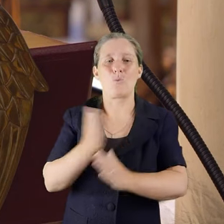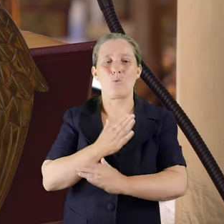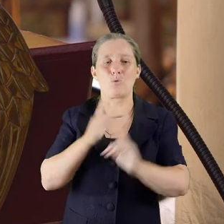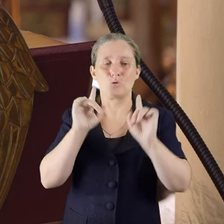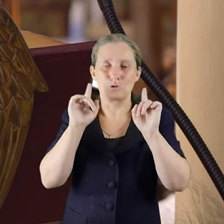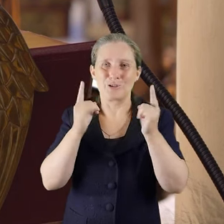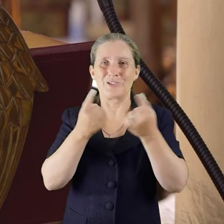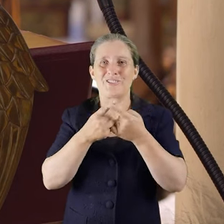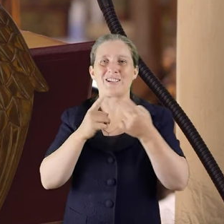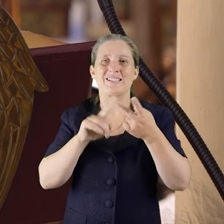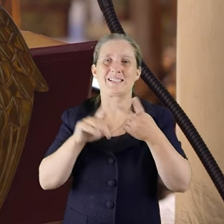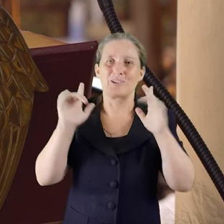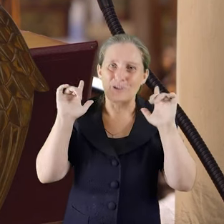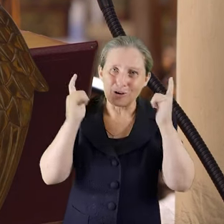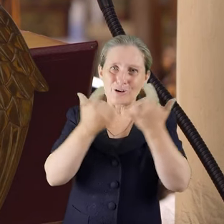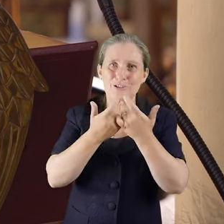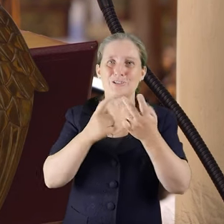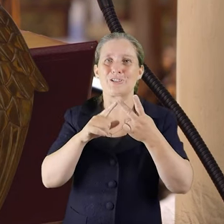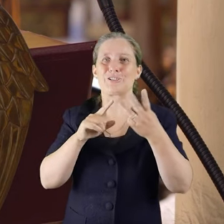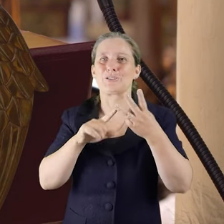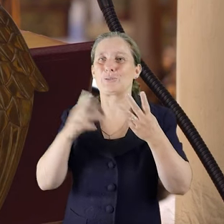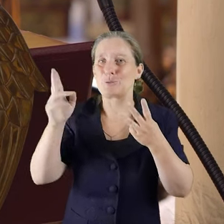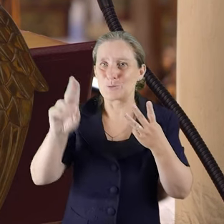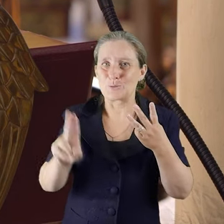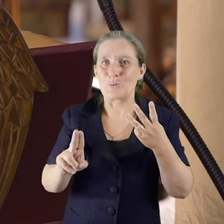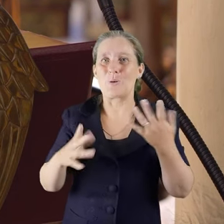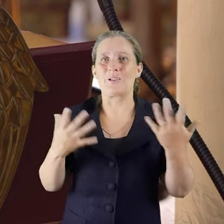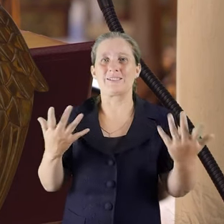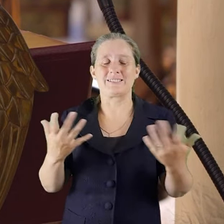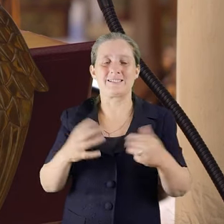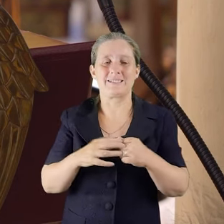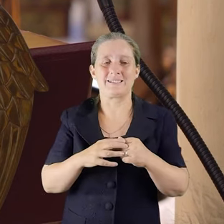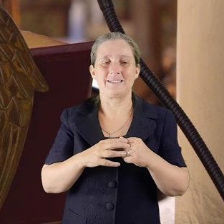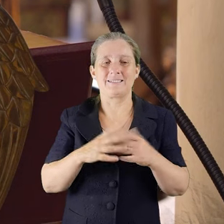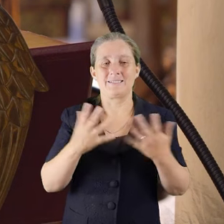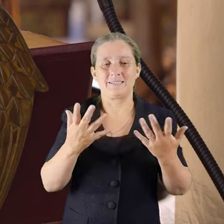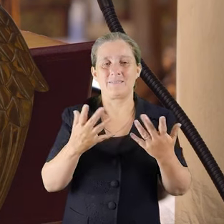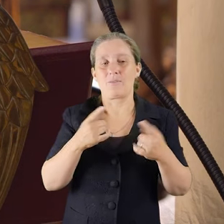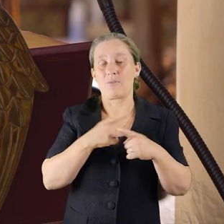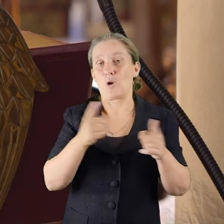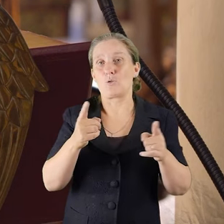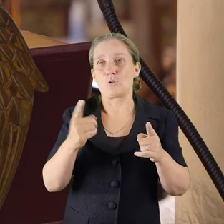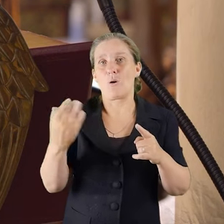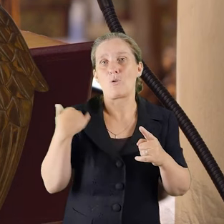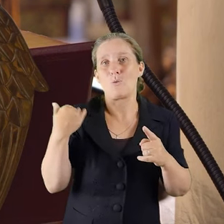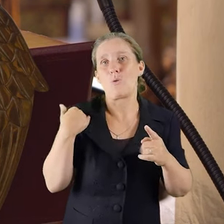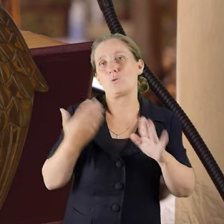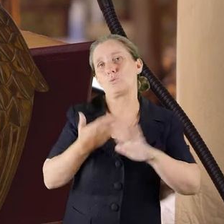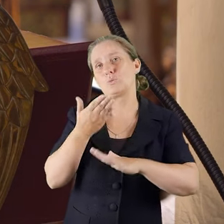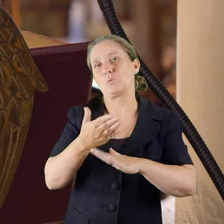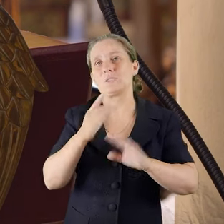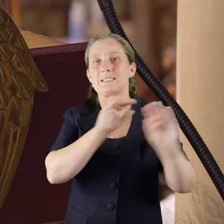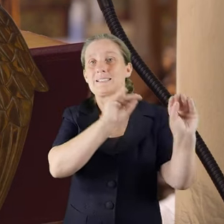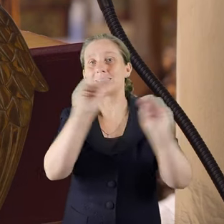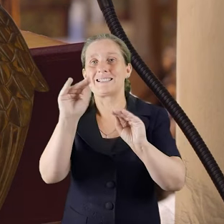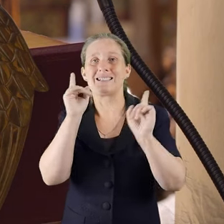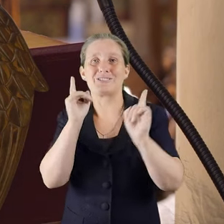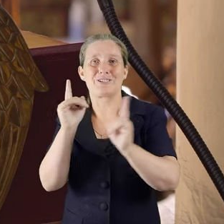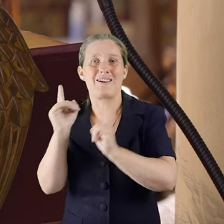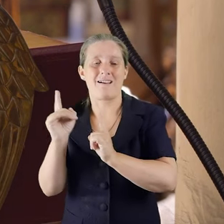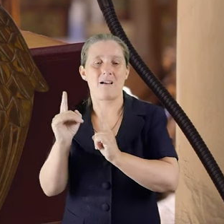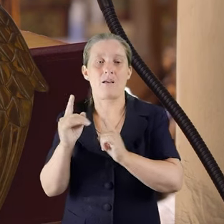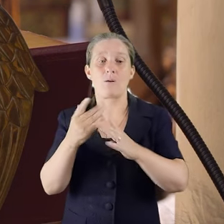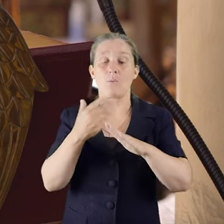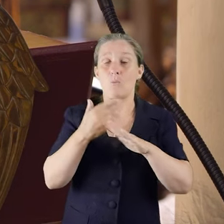all universities, colleges, and schools. For those who have a vocation to teach. For those who work